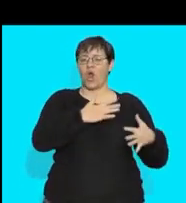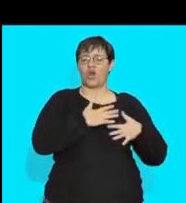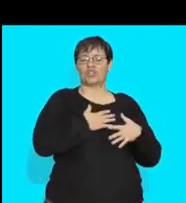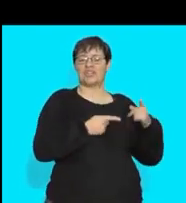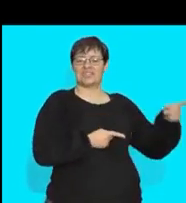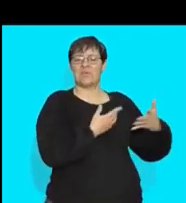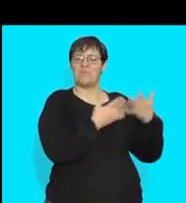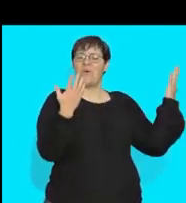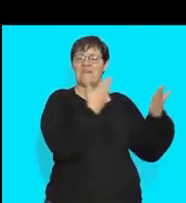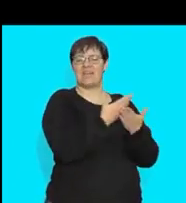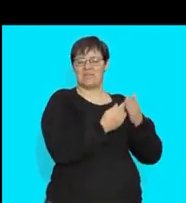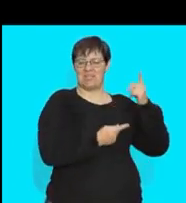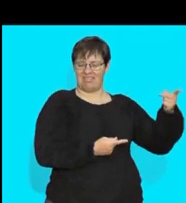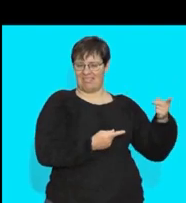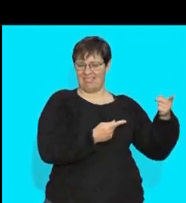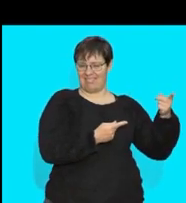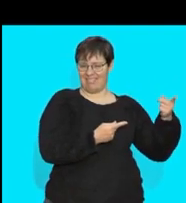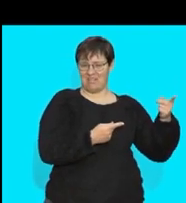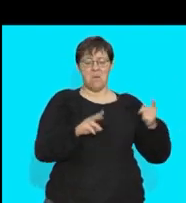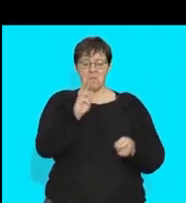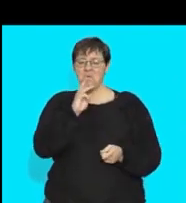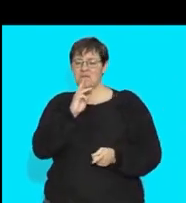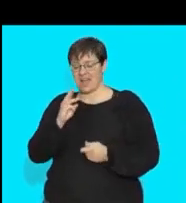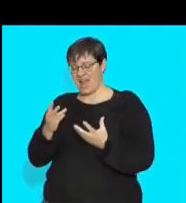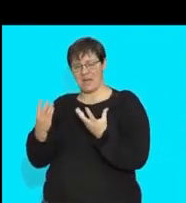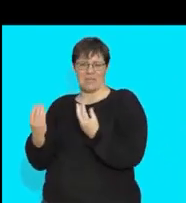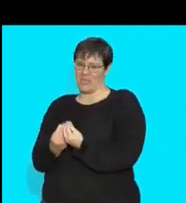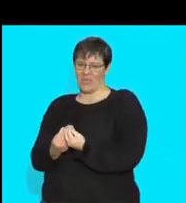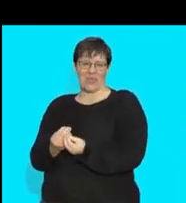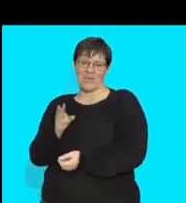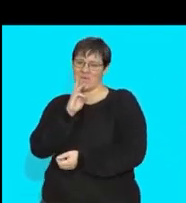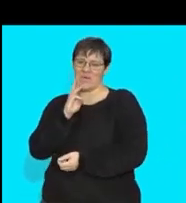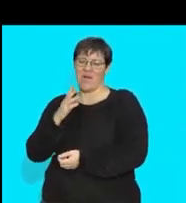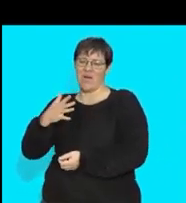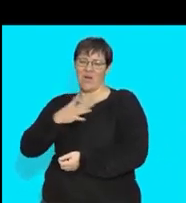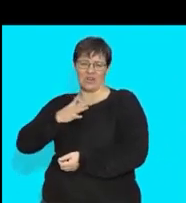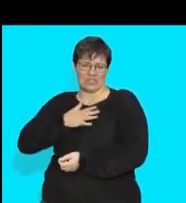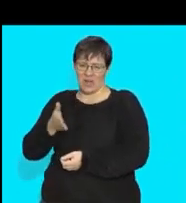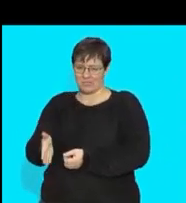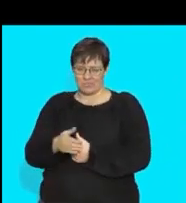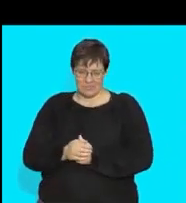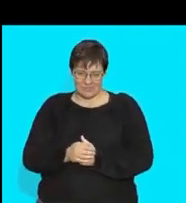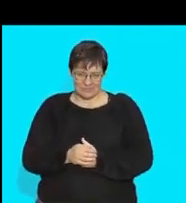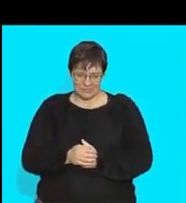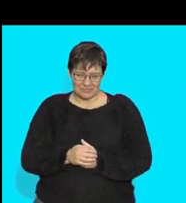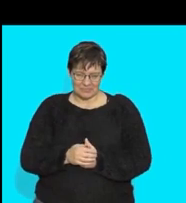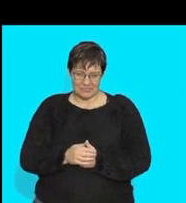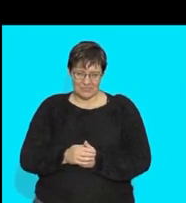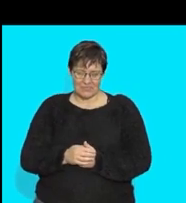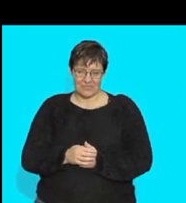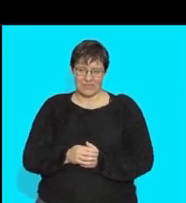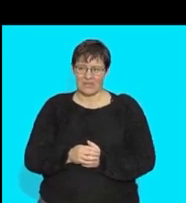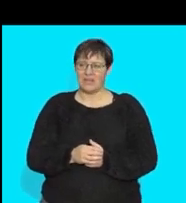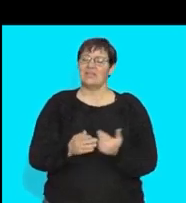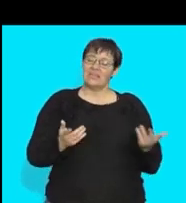oxygen is more readily available. Remember, guys, there's less oxygen per volume in the